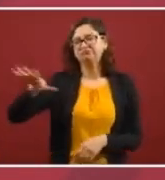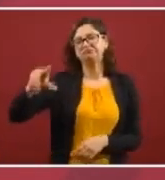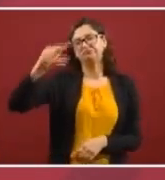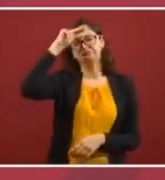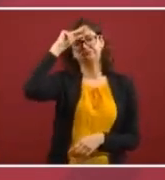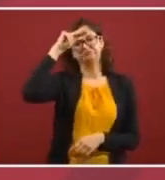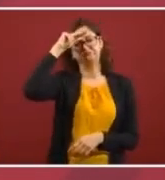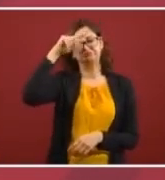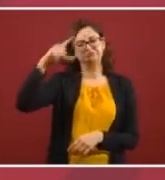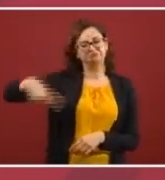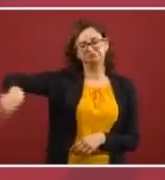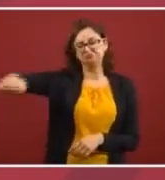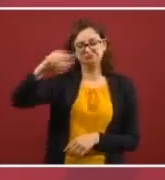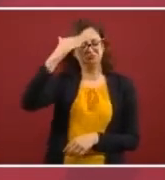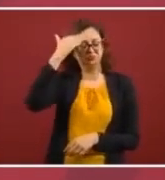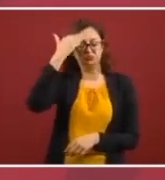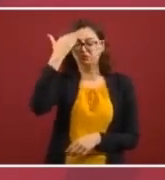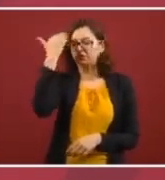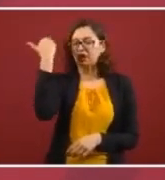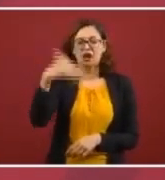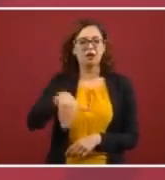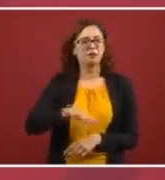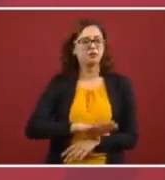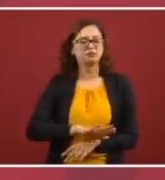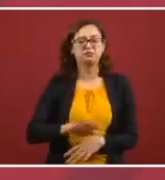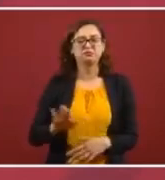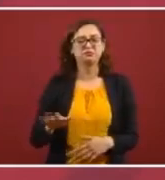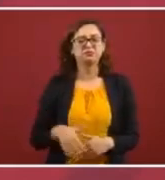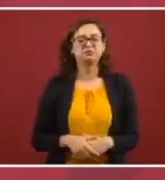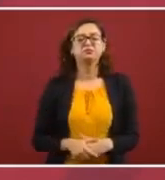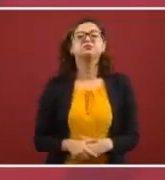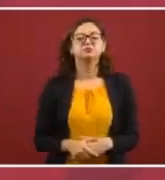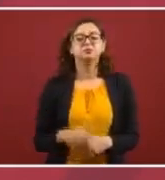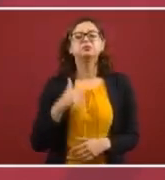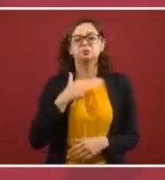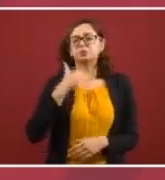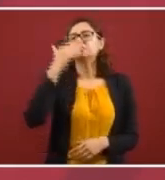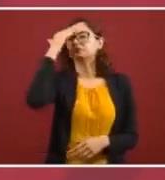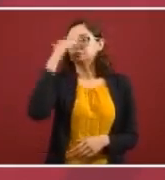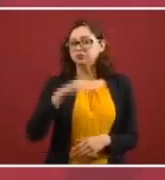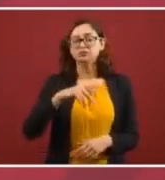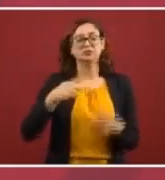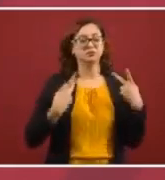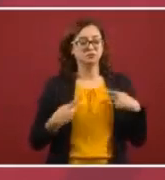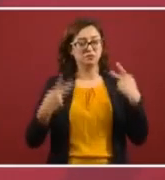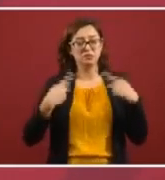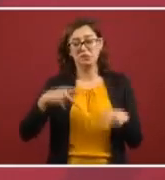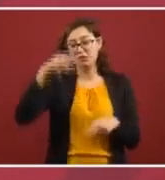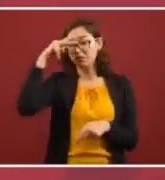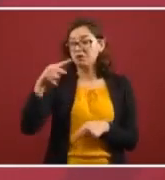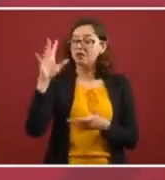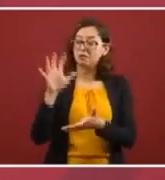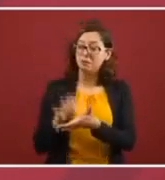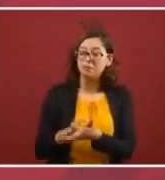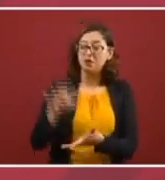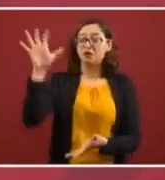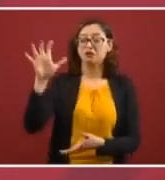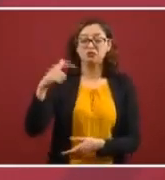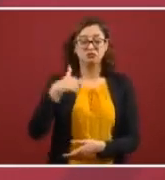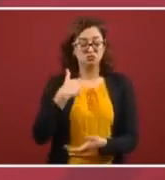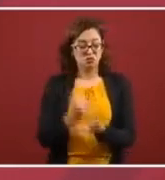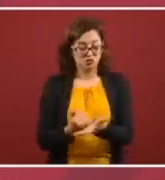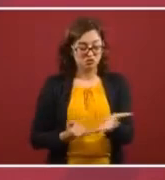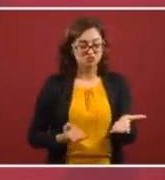sé que la mayoría de los mexicanos. And I know that the majority of Mexicans approved